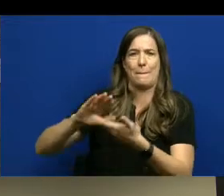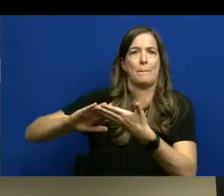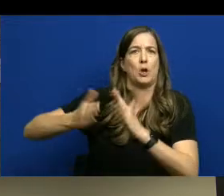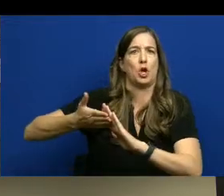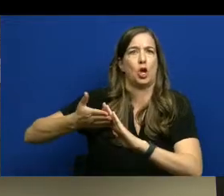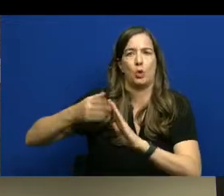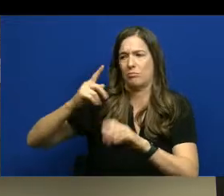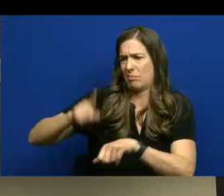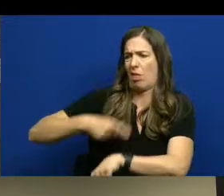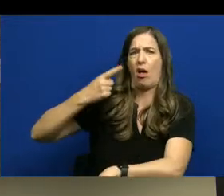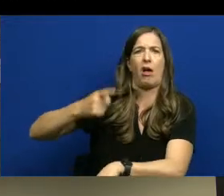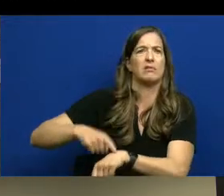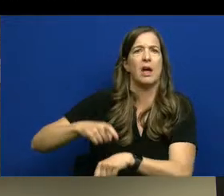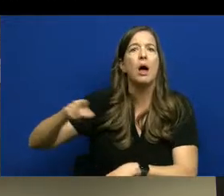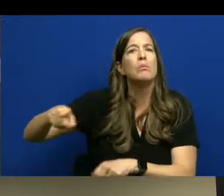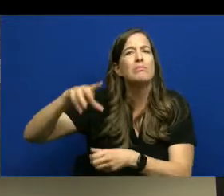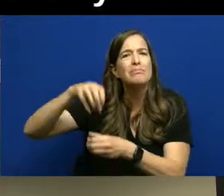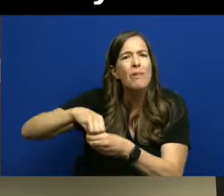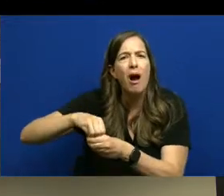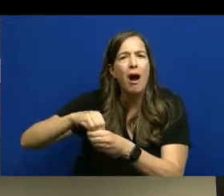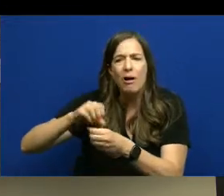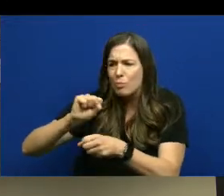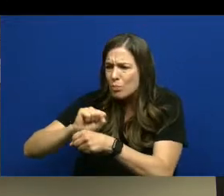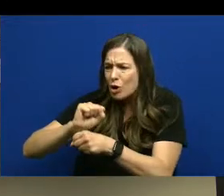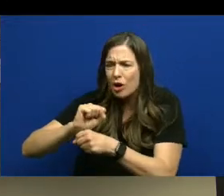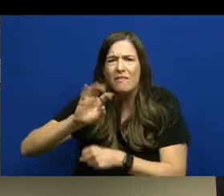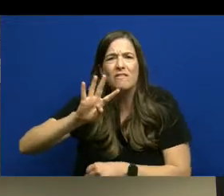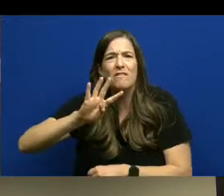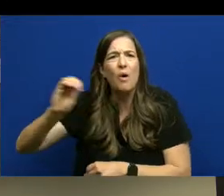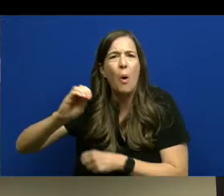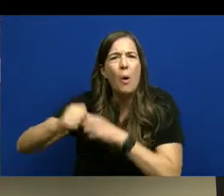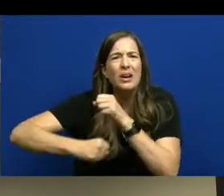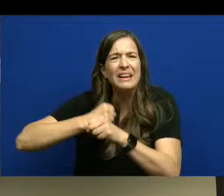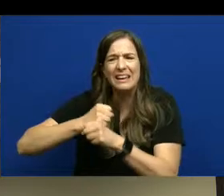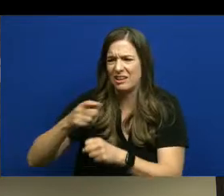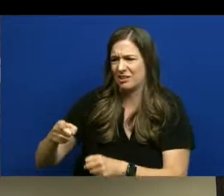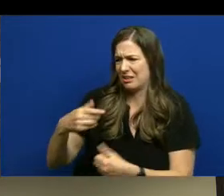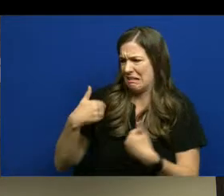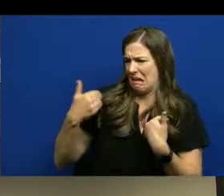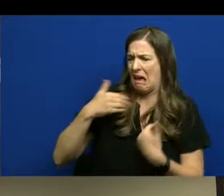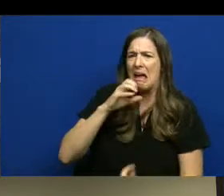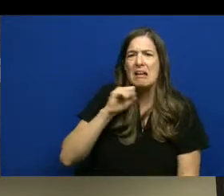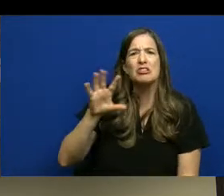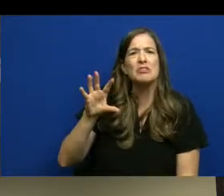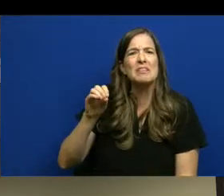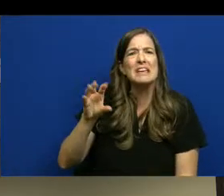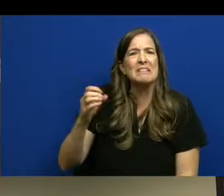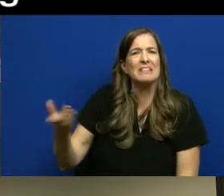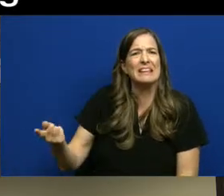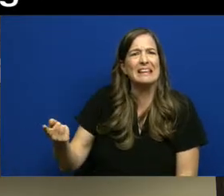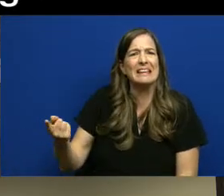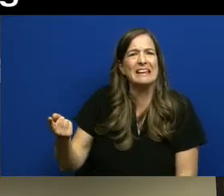40 years, and since she's only 50, that means she's been doing it all her life.